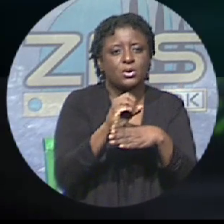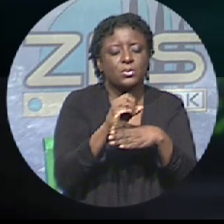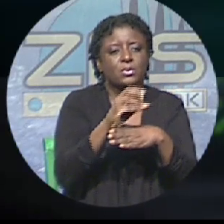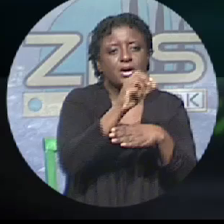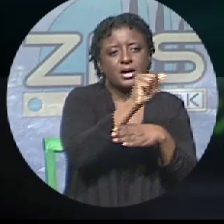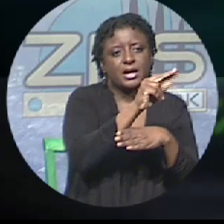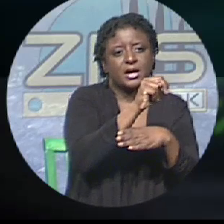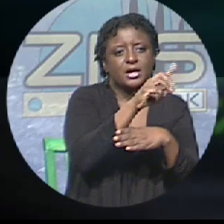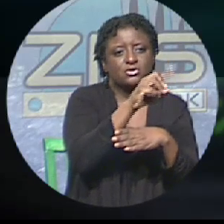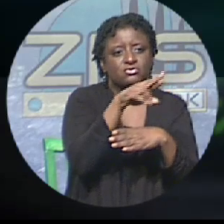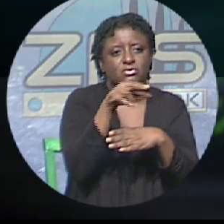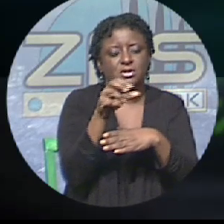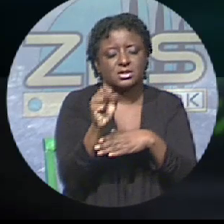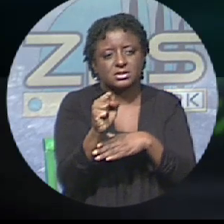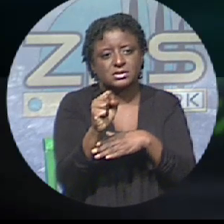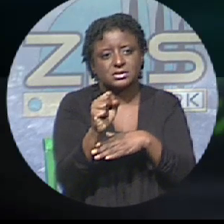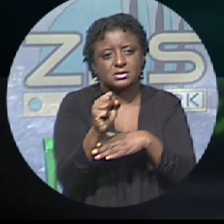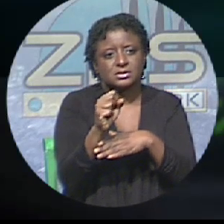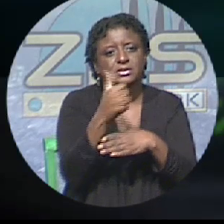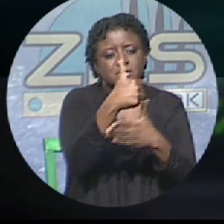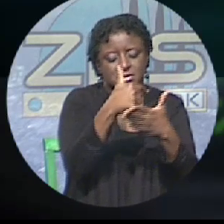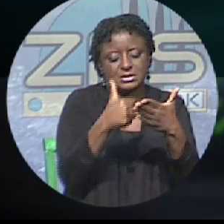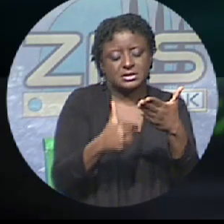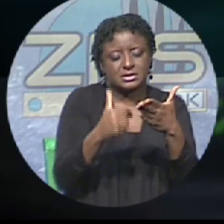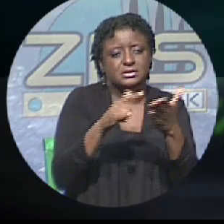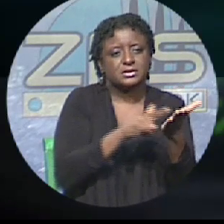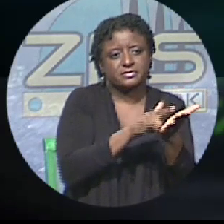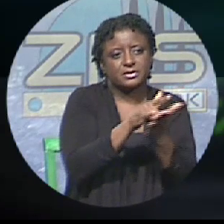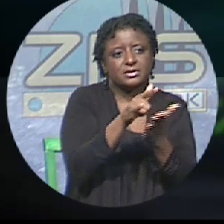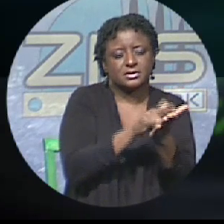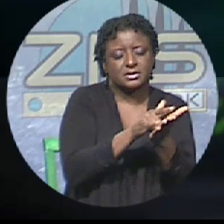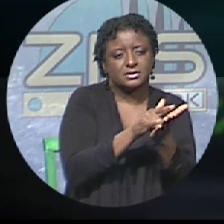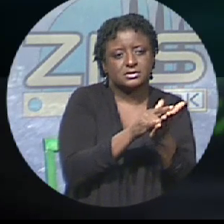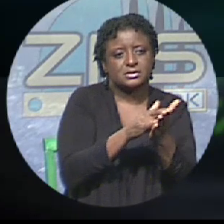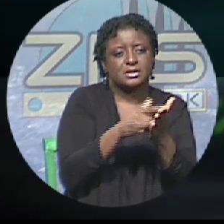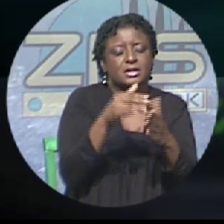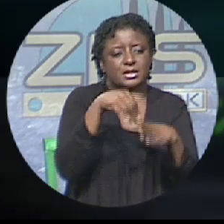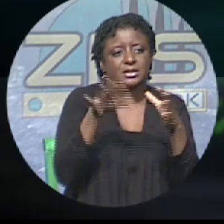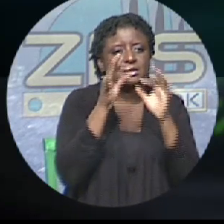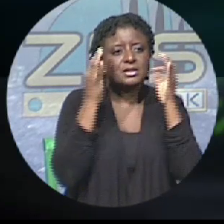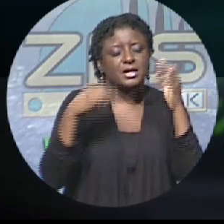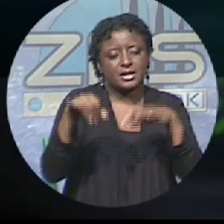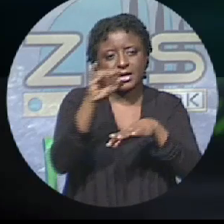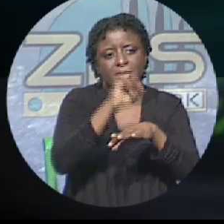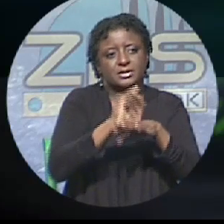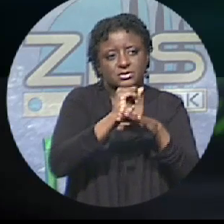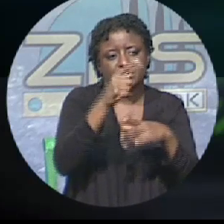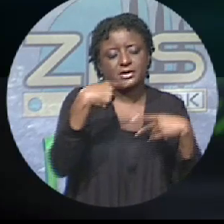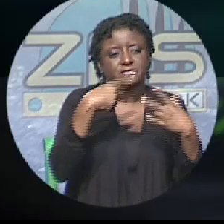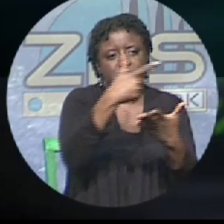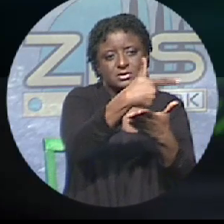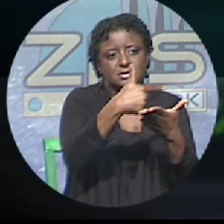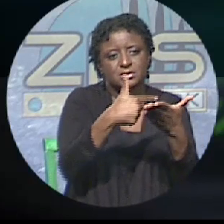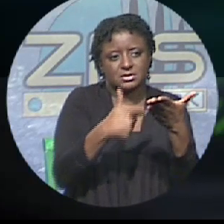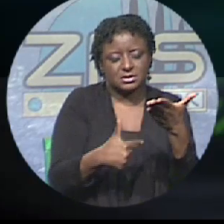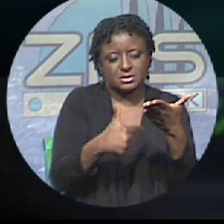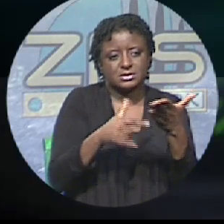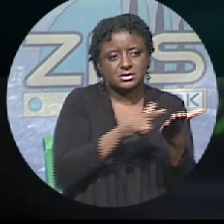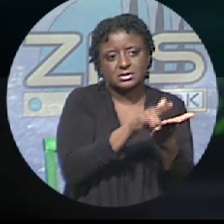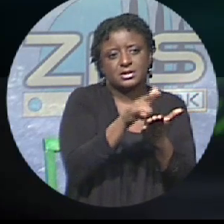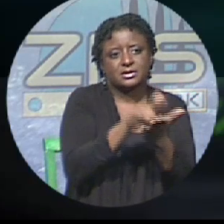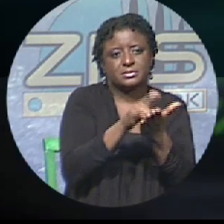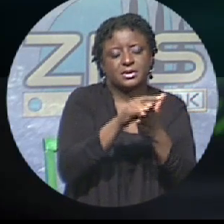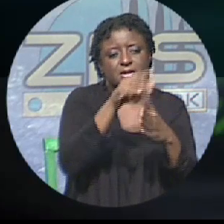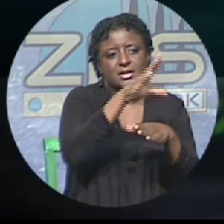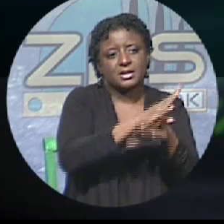in Andros, the Andros, San Andros, Fresh Creek, Clarence, Abane, and Congo Town, Cat Islands, Arthurstown,